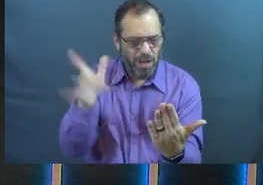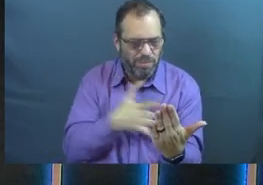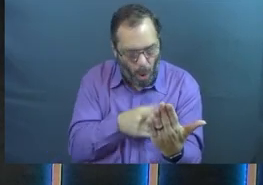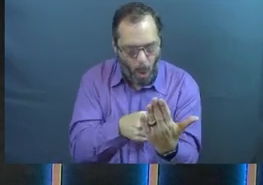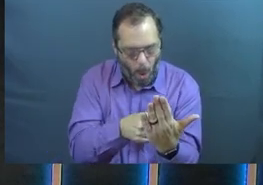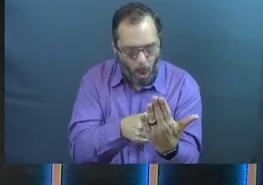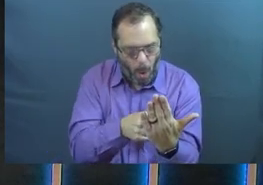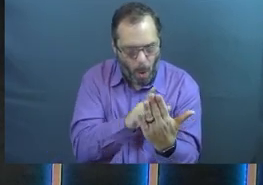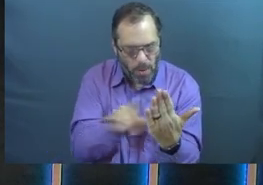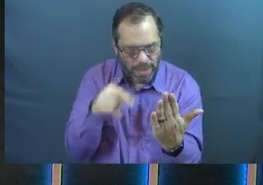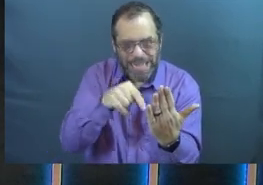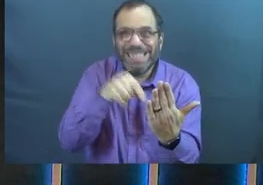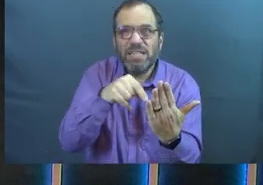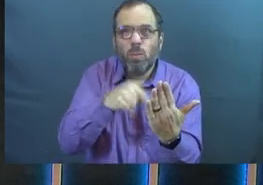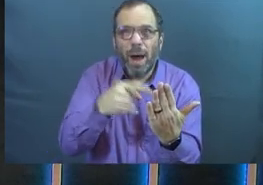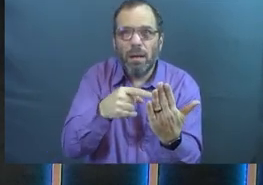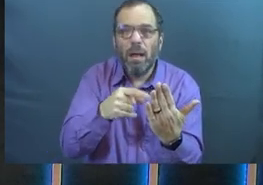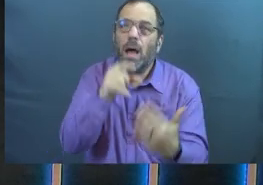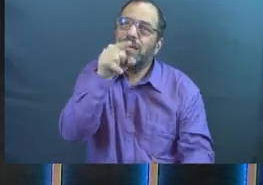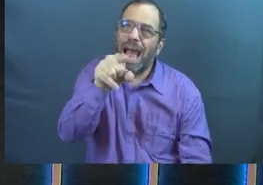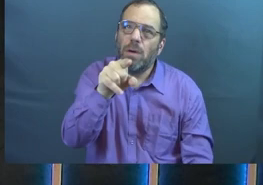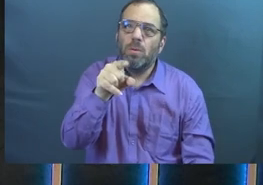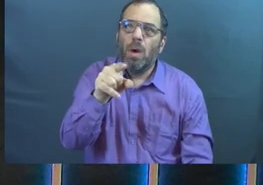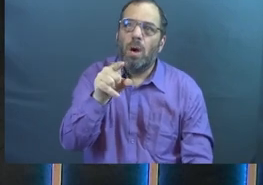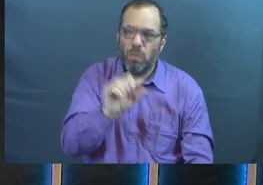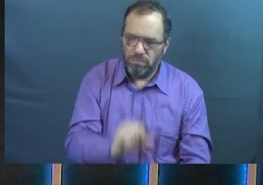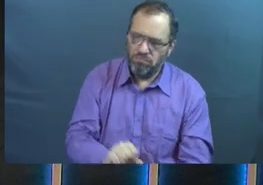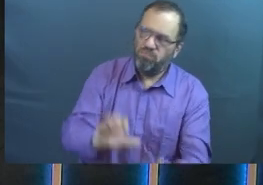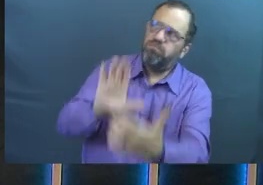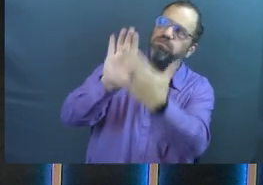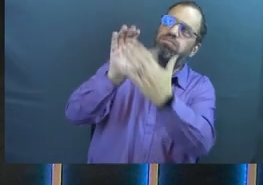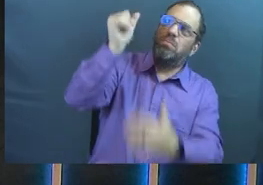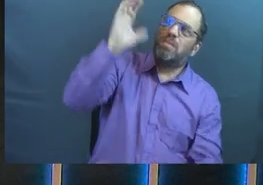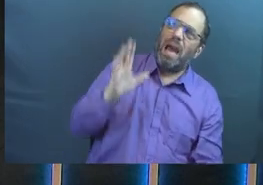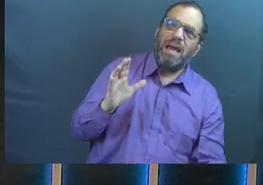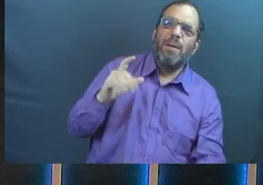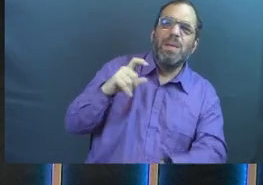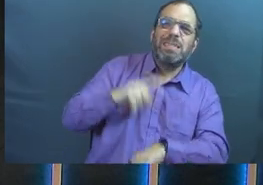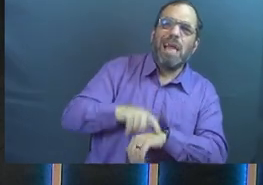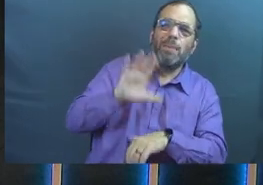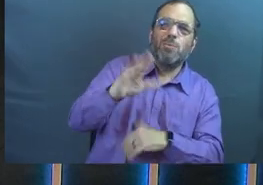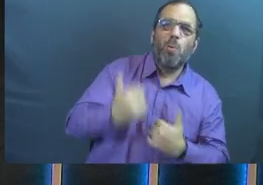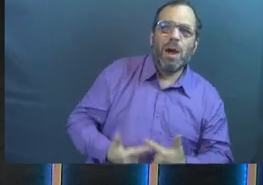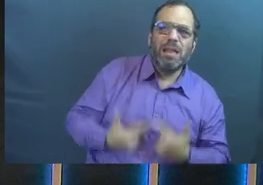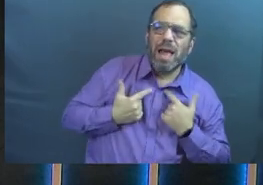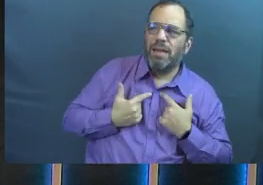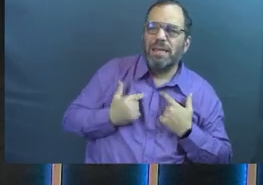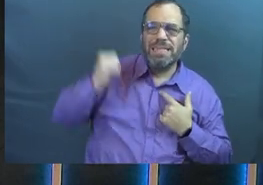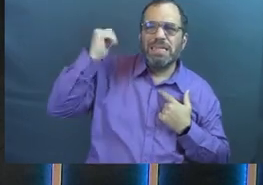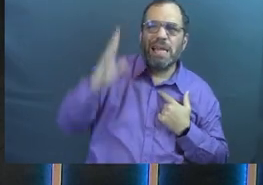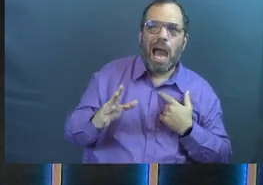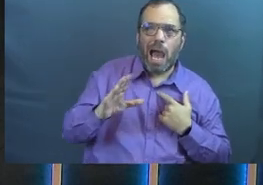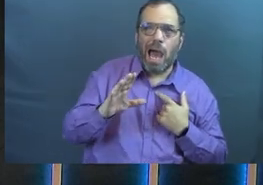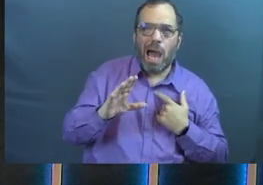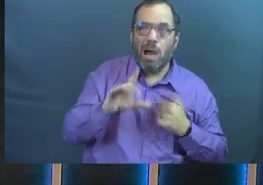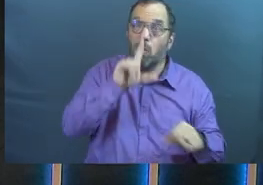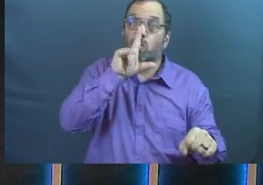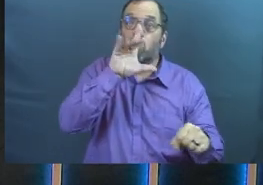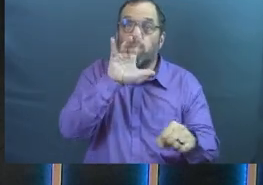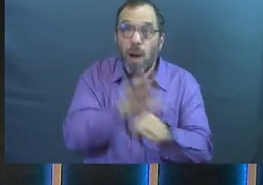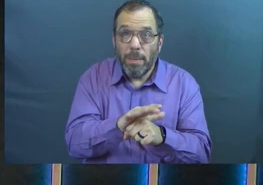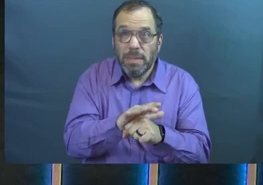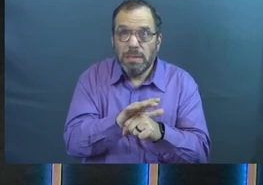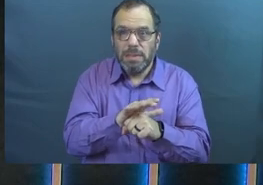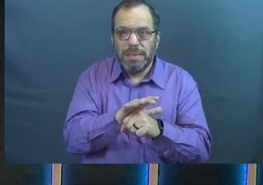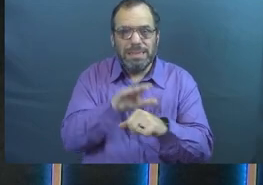not what it's saying. What it's saying is that when you come before God, there are certain moments in a human life where God promises to enter